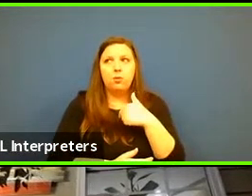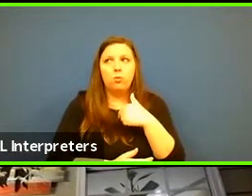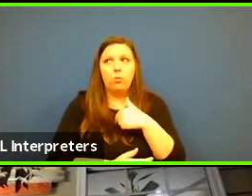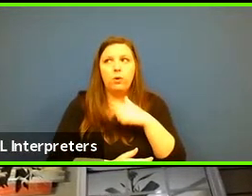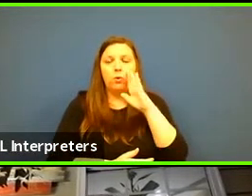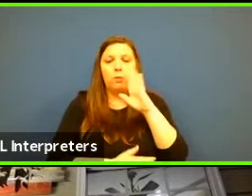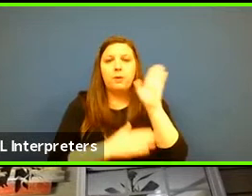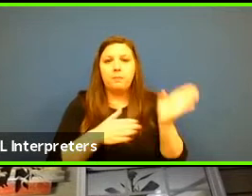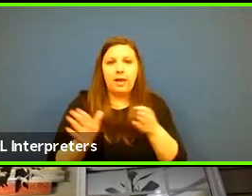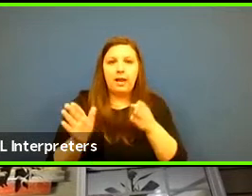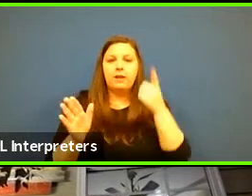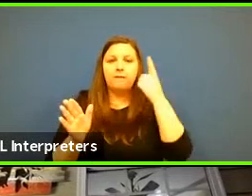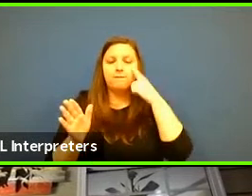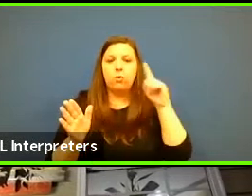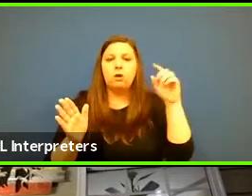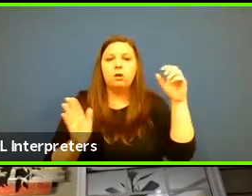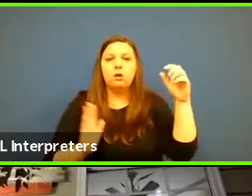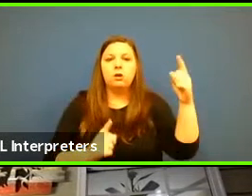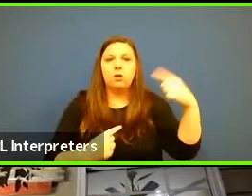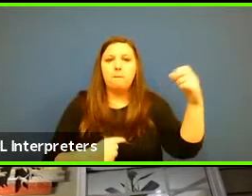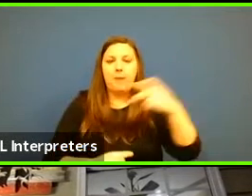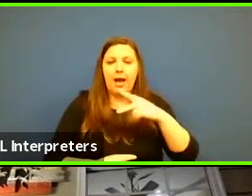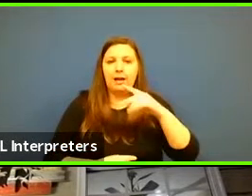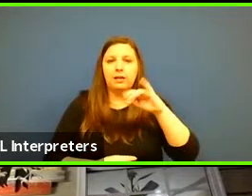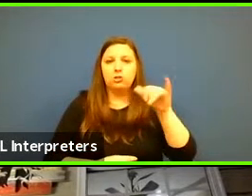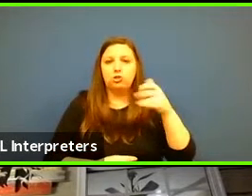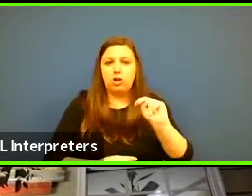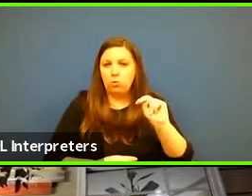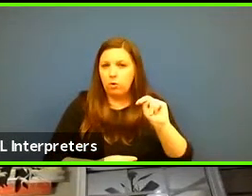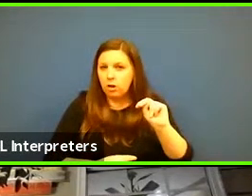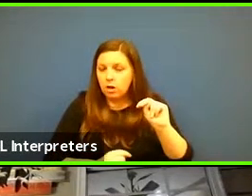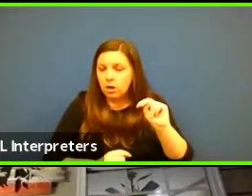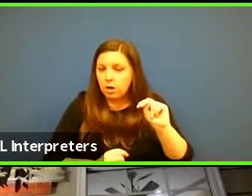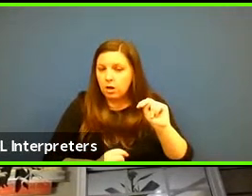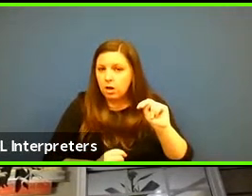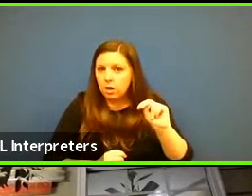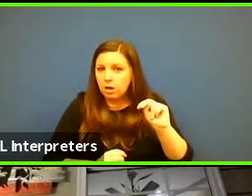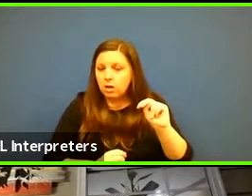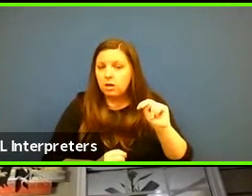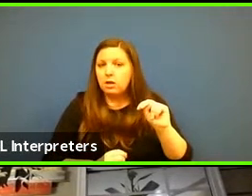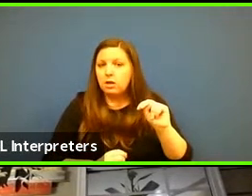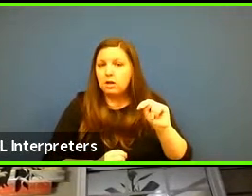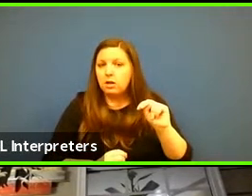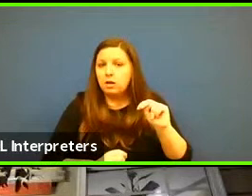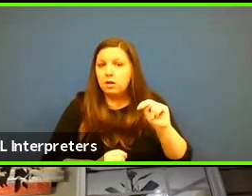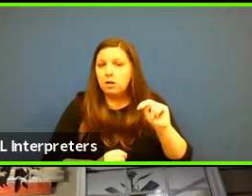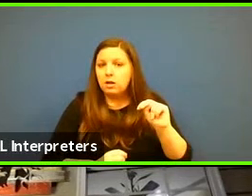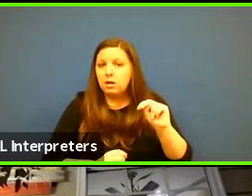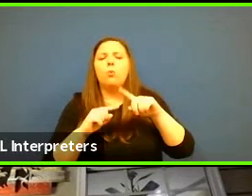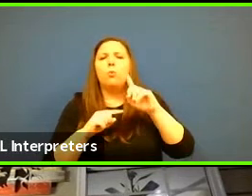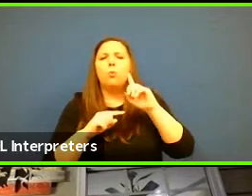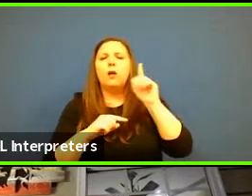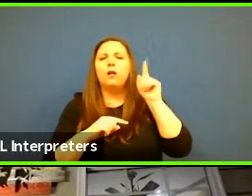January moving forward. So will they take their oath of office in December or January?